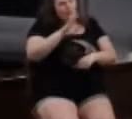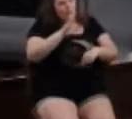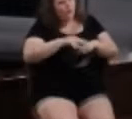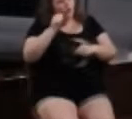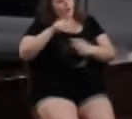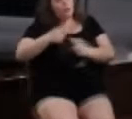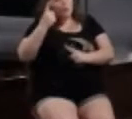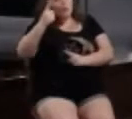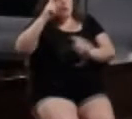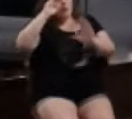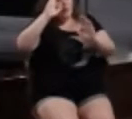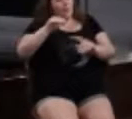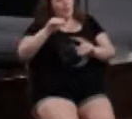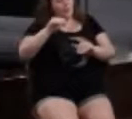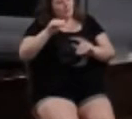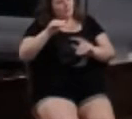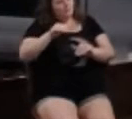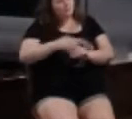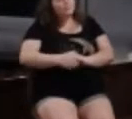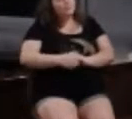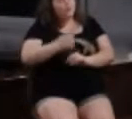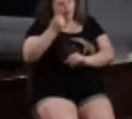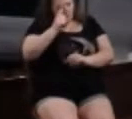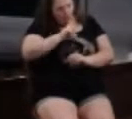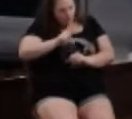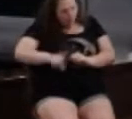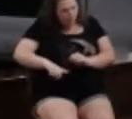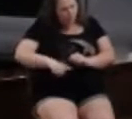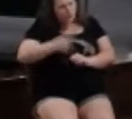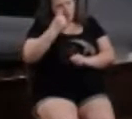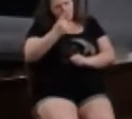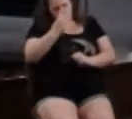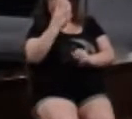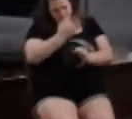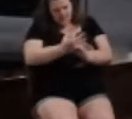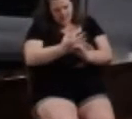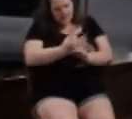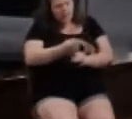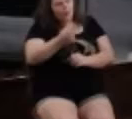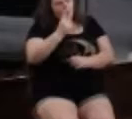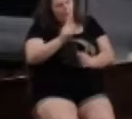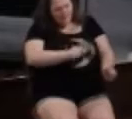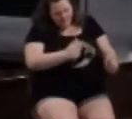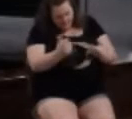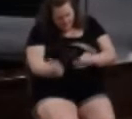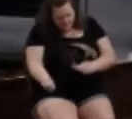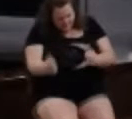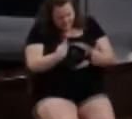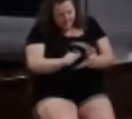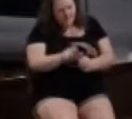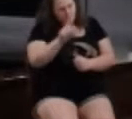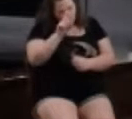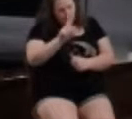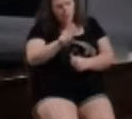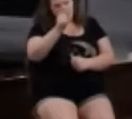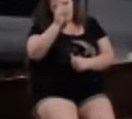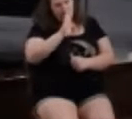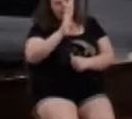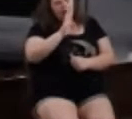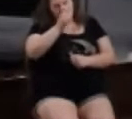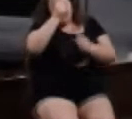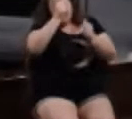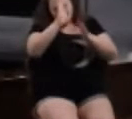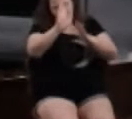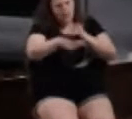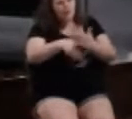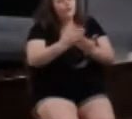that belongs to your call one Lord one faith one baptism one God and father overall